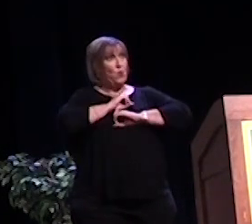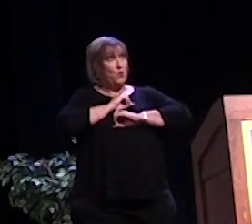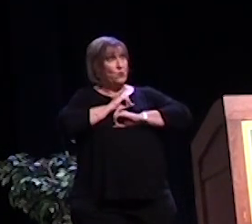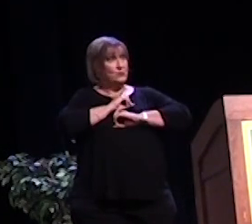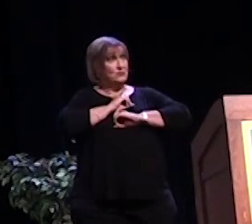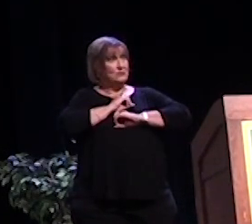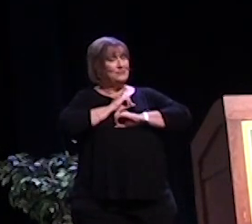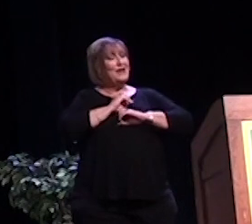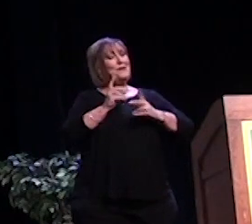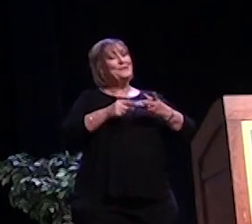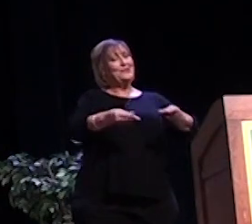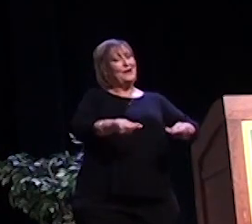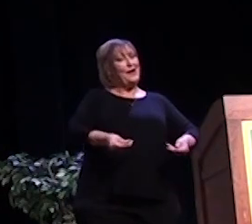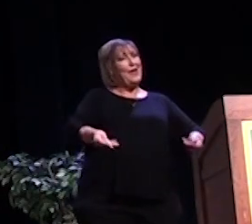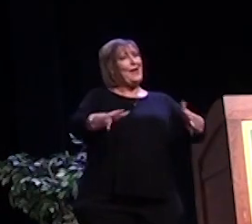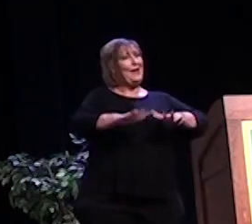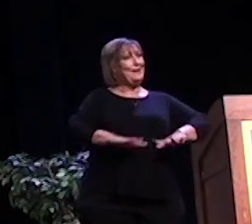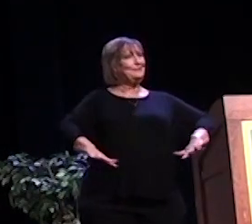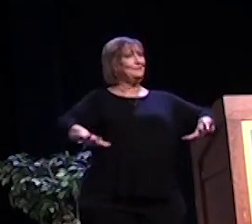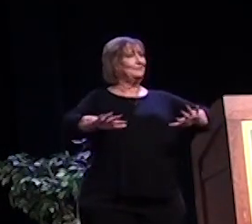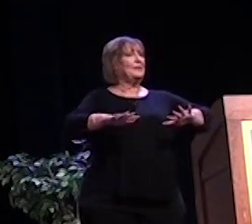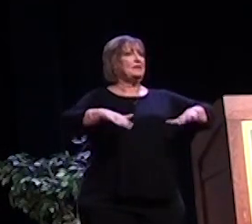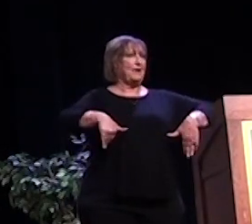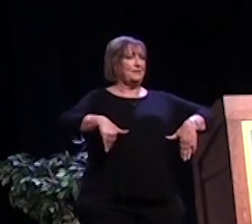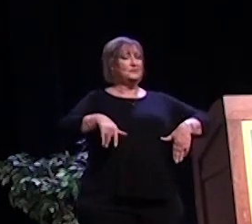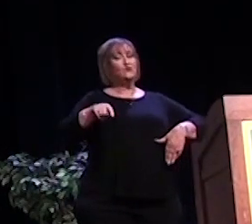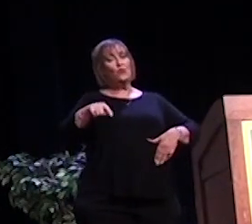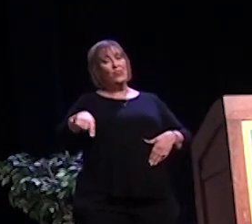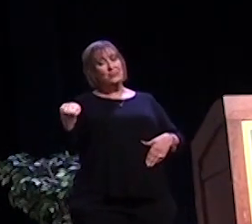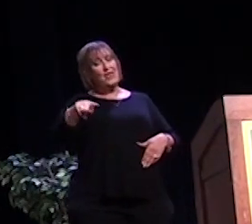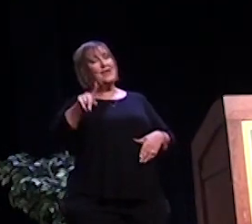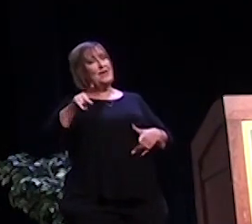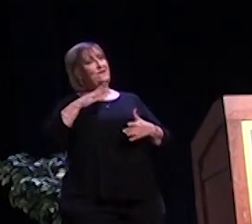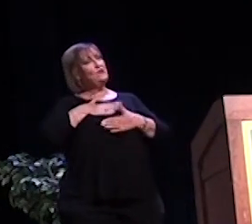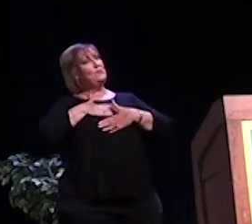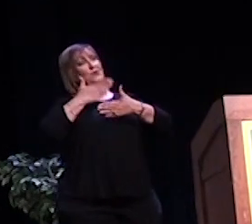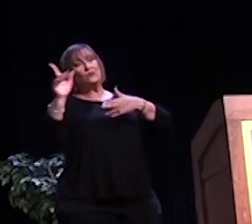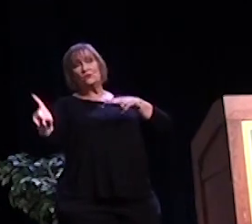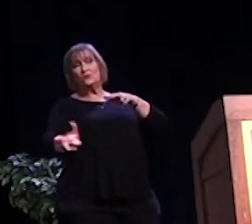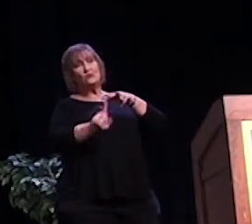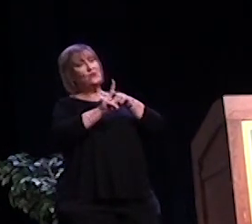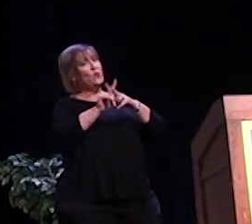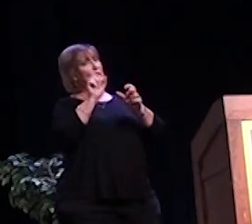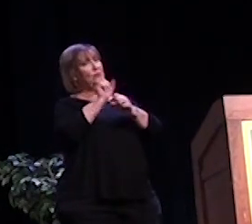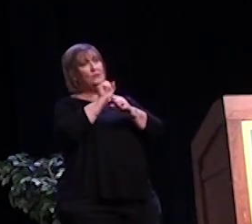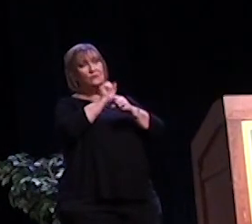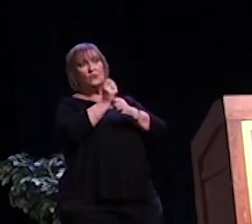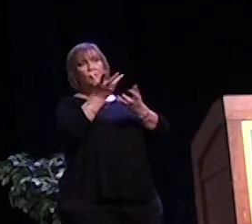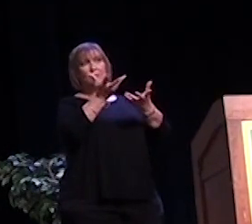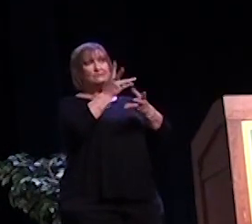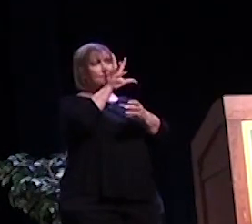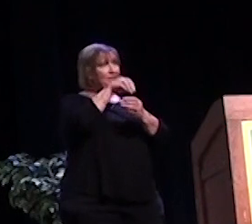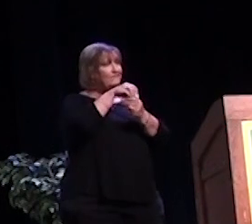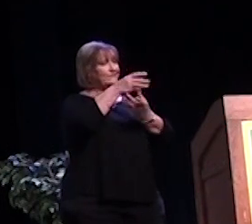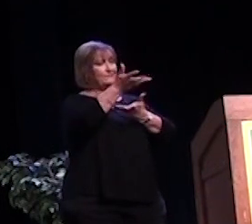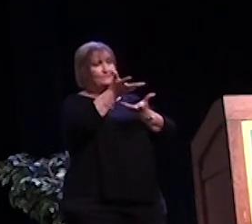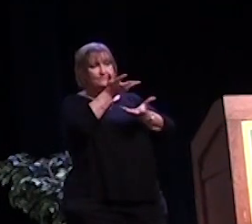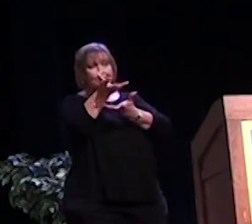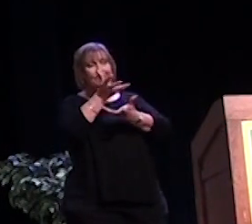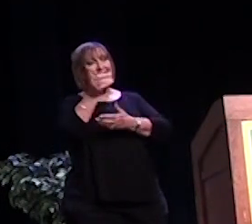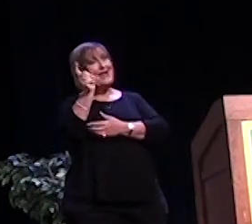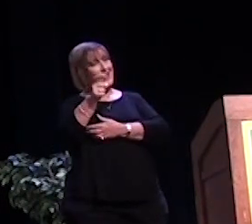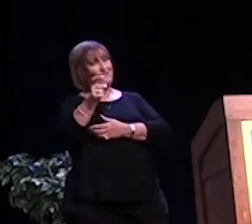they're in control. They have the driver's seat, and they have to be willing to show up, engage, and participate, but